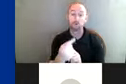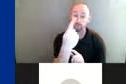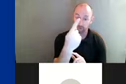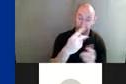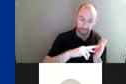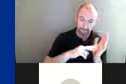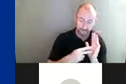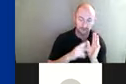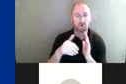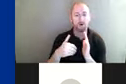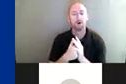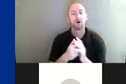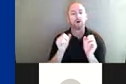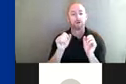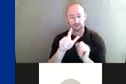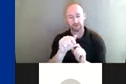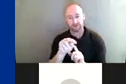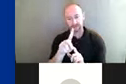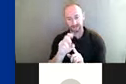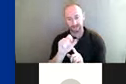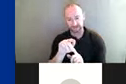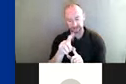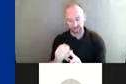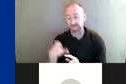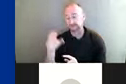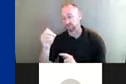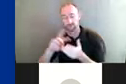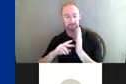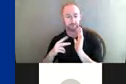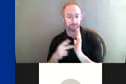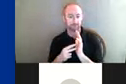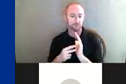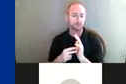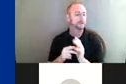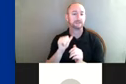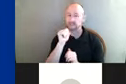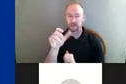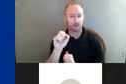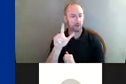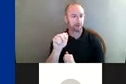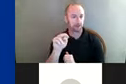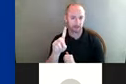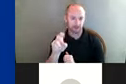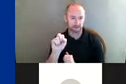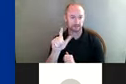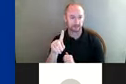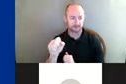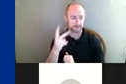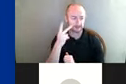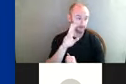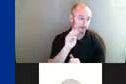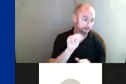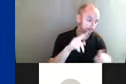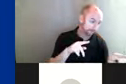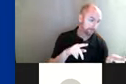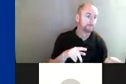the features that were landslides and a 0 to the features that were not landslides. So back over to this hillshade map,